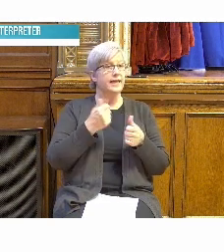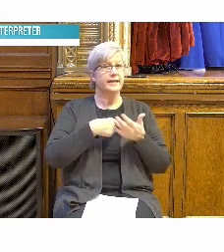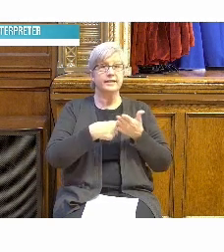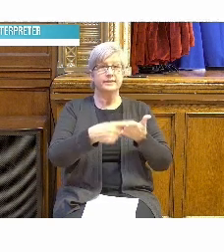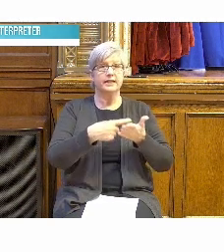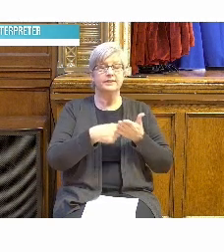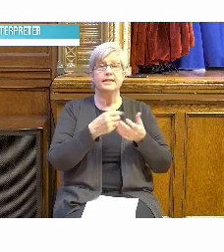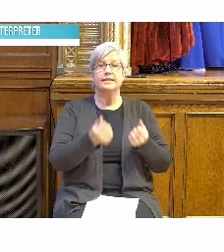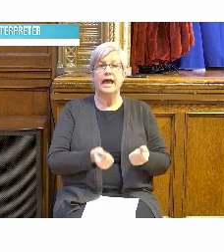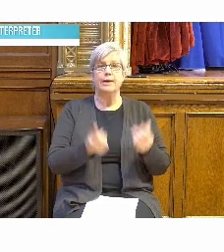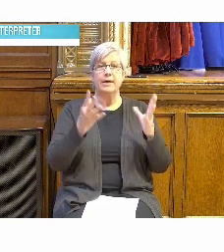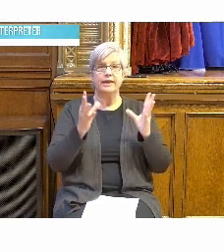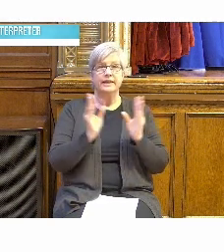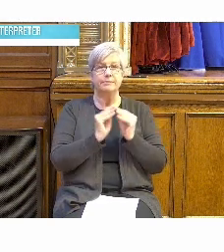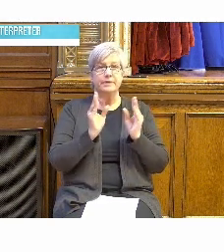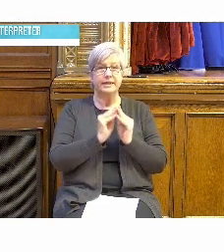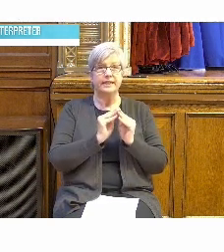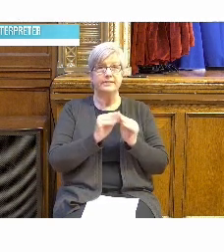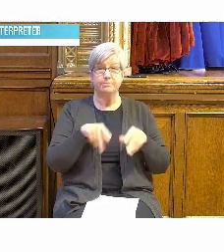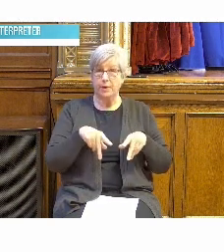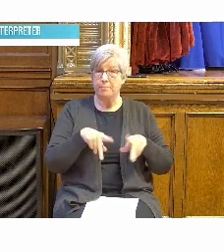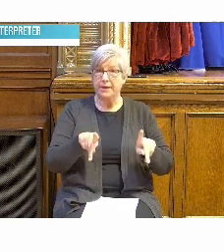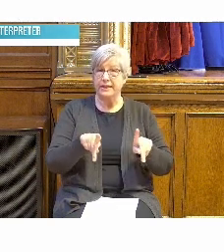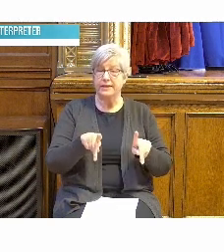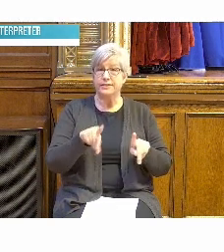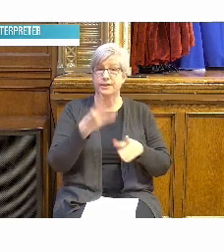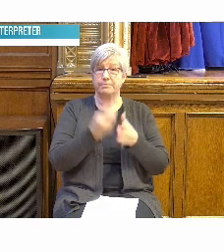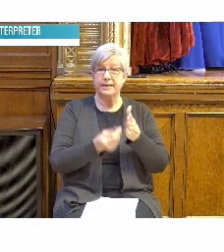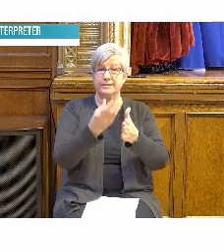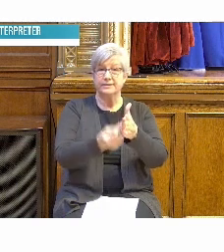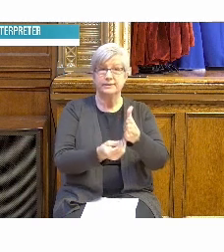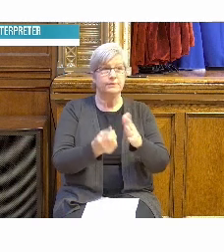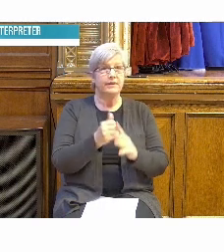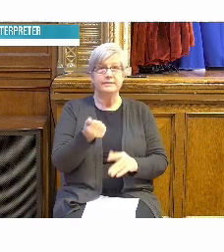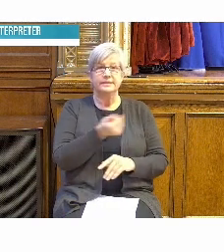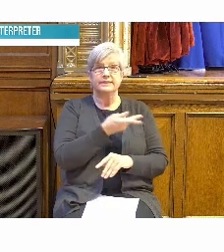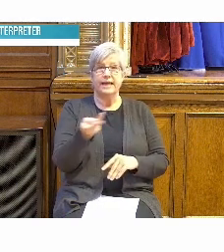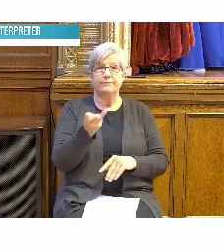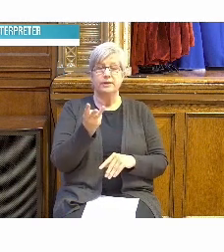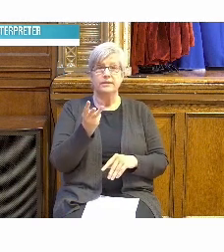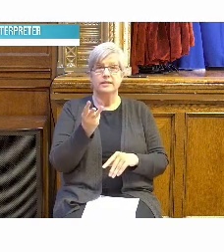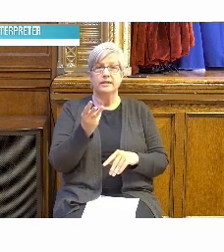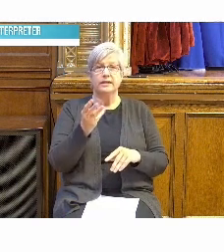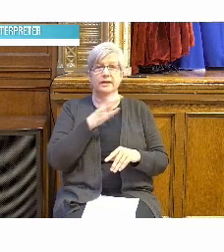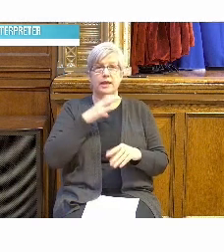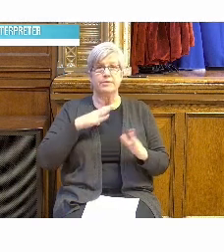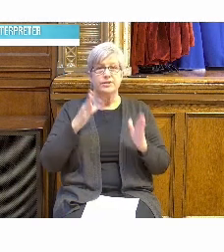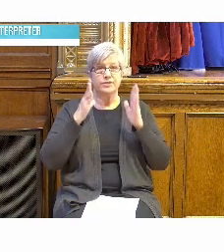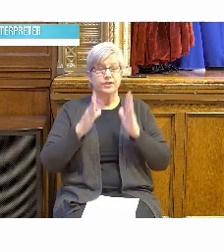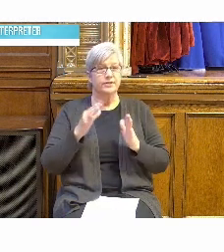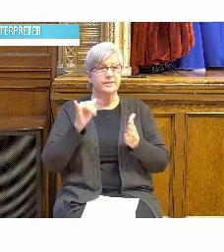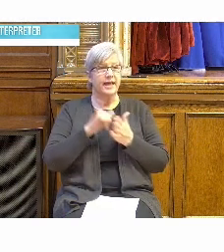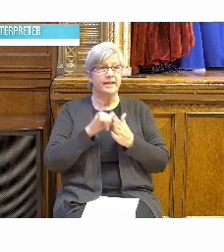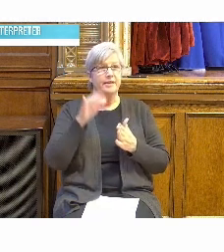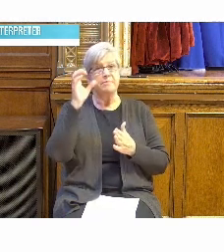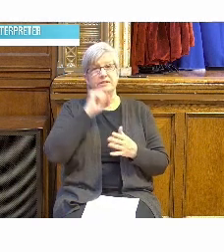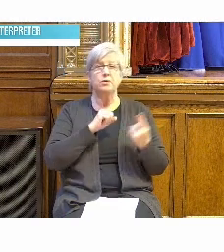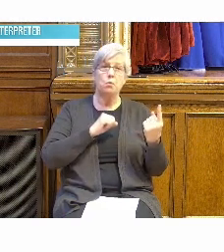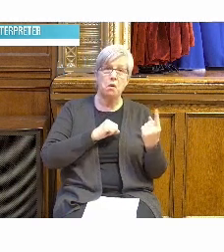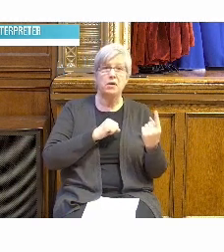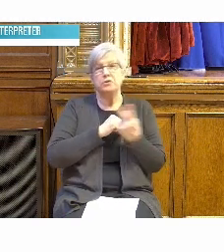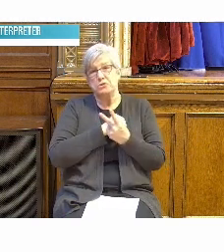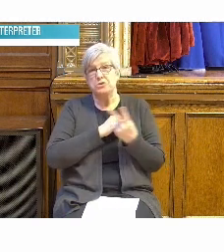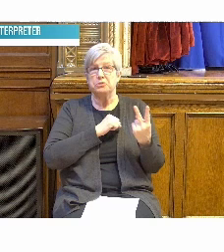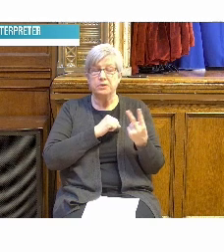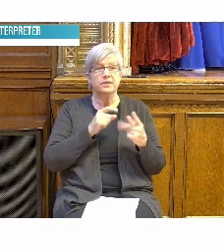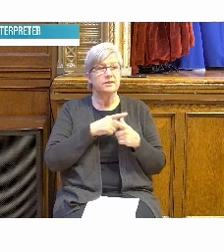commissioner should miss? We have several commissioners that may have missed a meeting or 2, and so